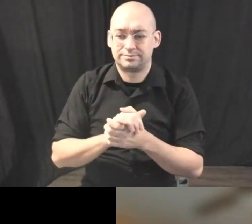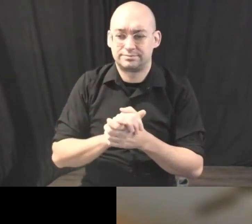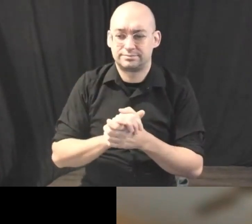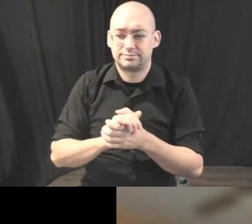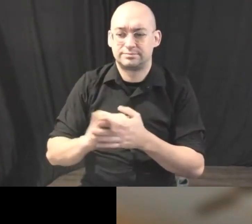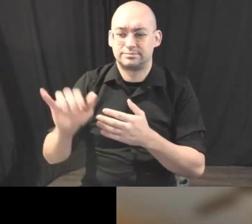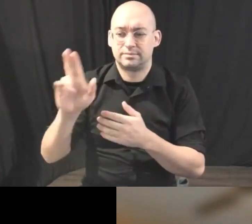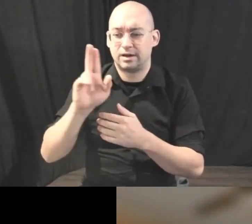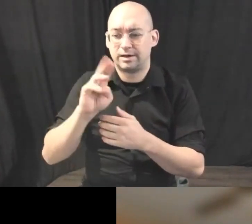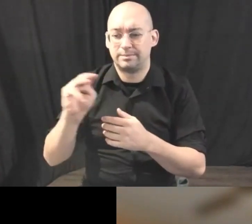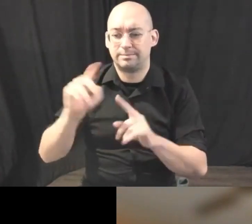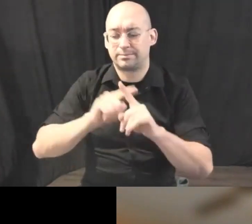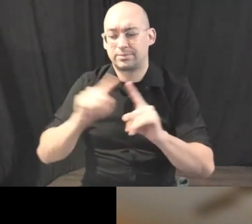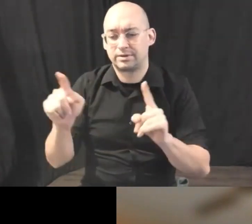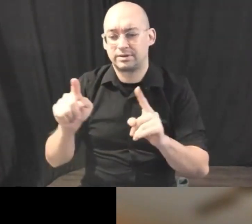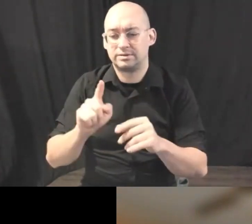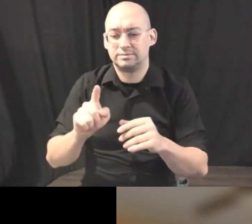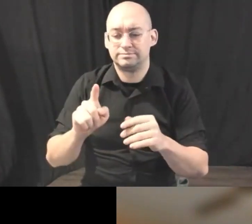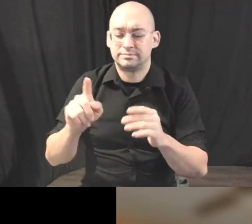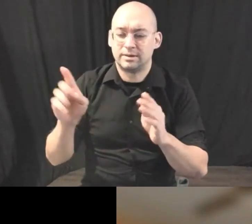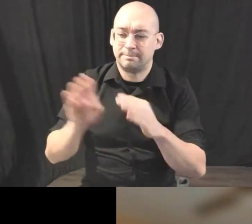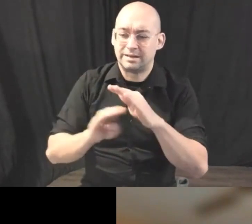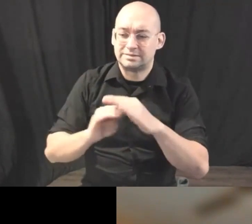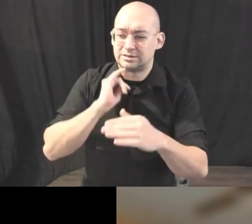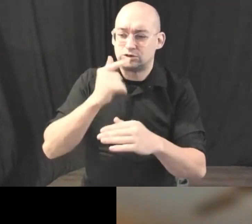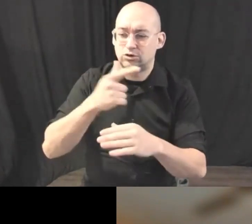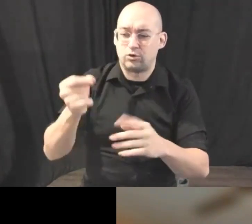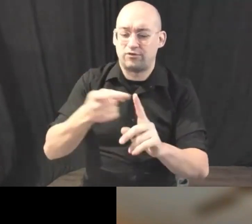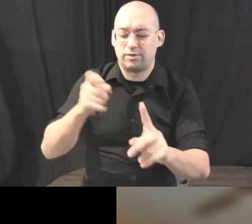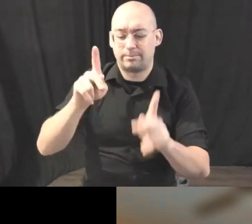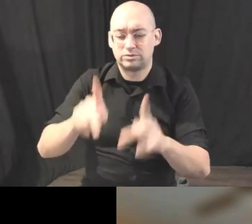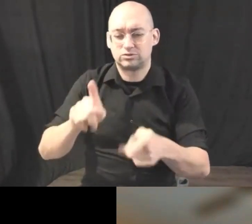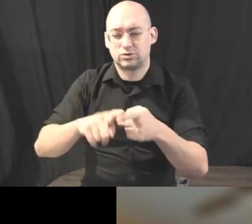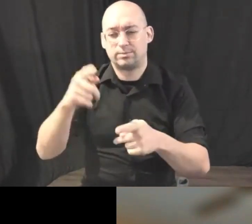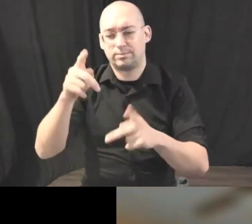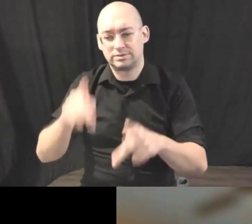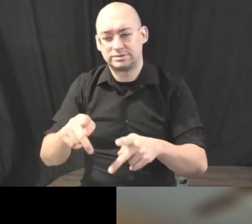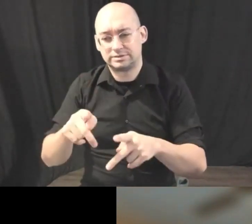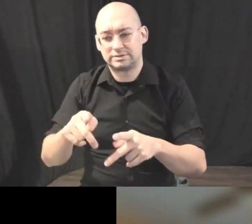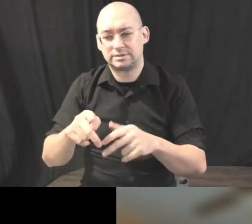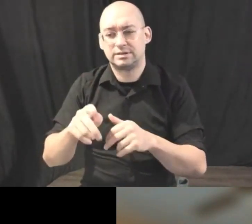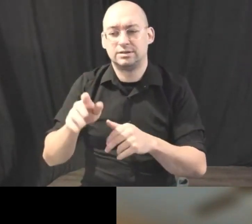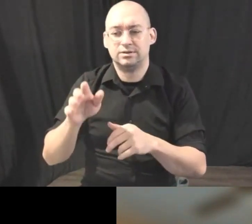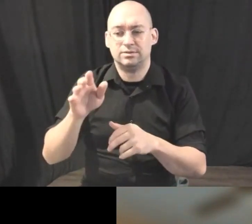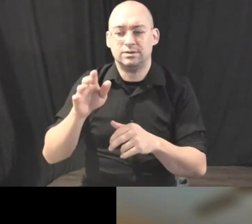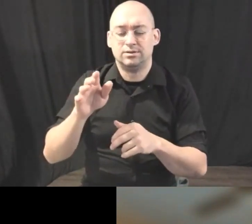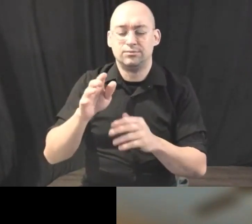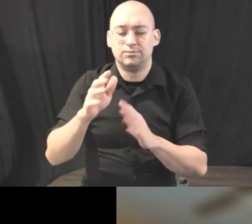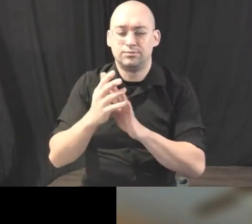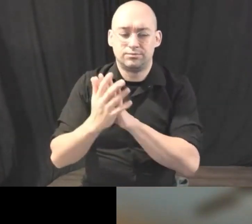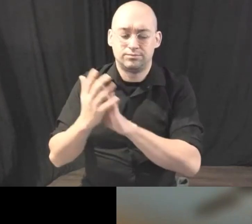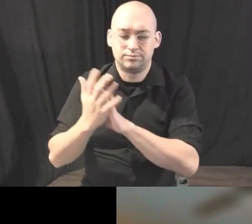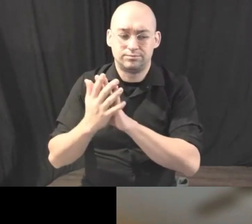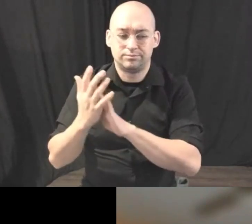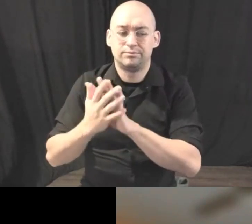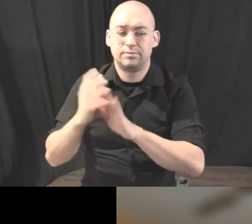back. But they're essentially going from person to person in the shelters to address access and functional needs, right? My glasses, everything from that